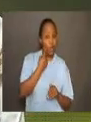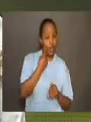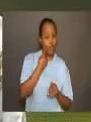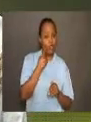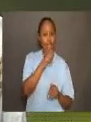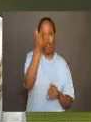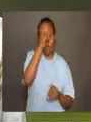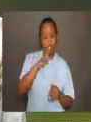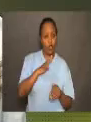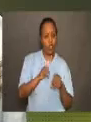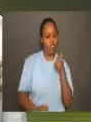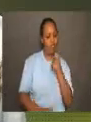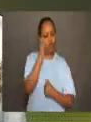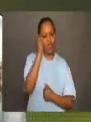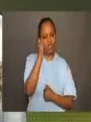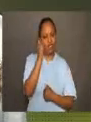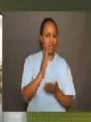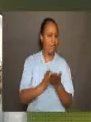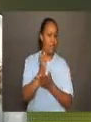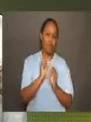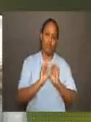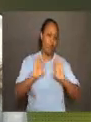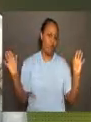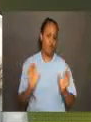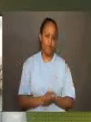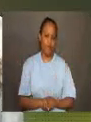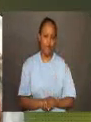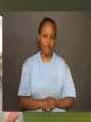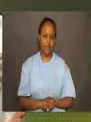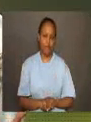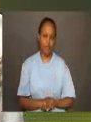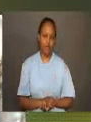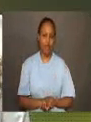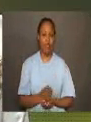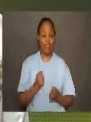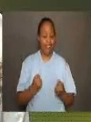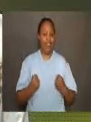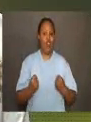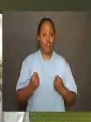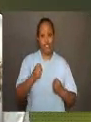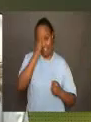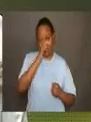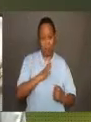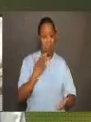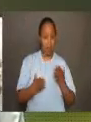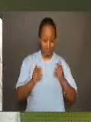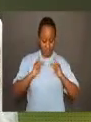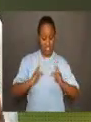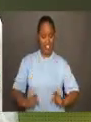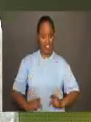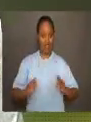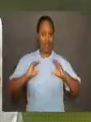to injure or harm anybody else. A strong person may be very